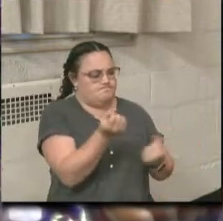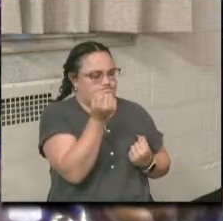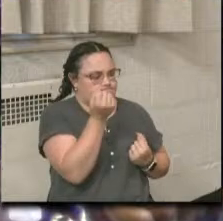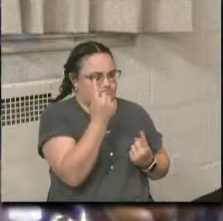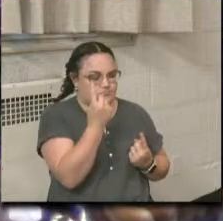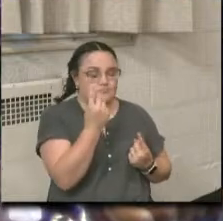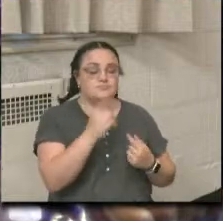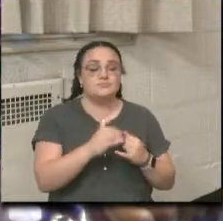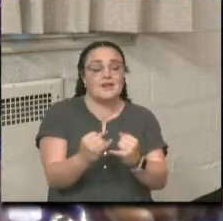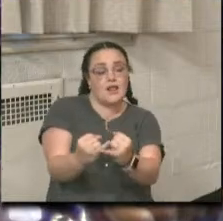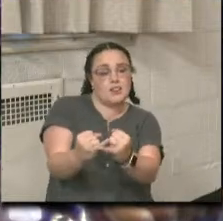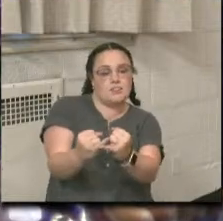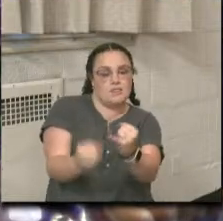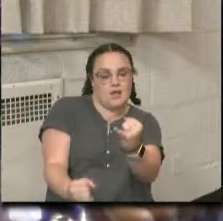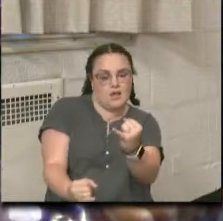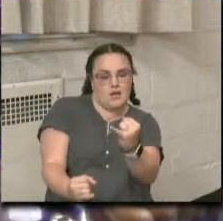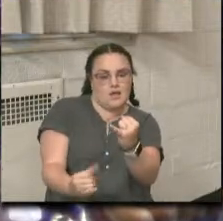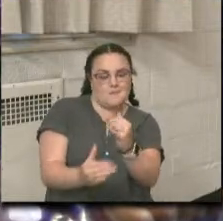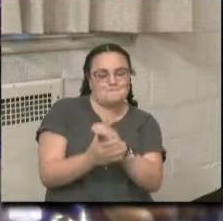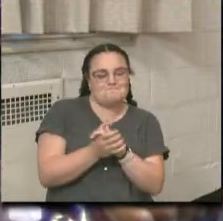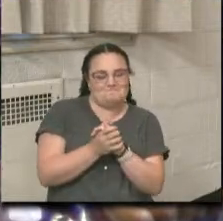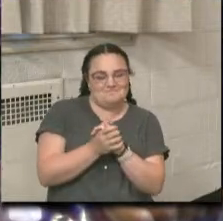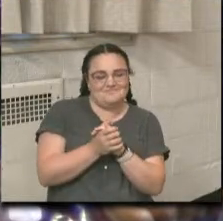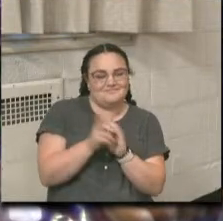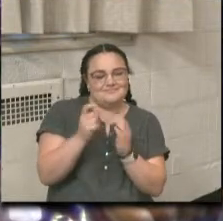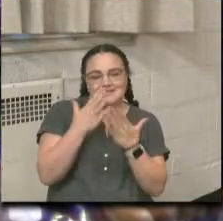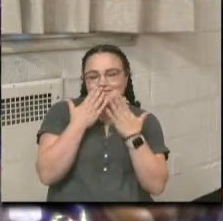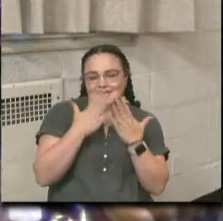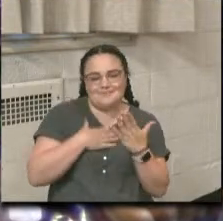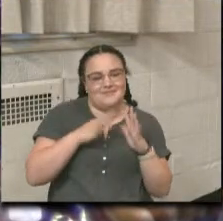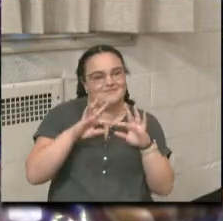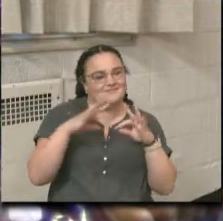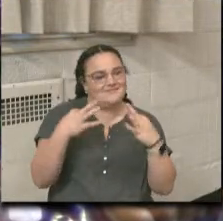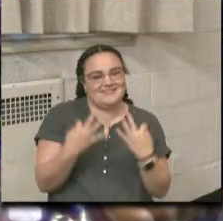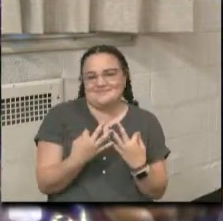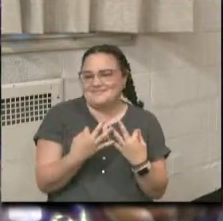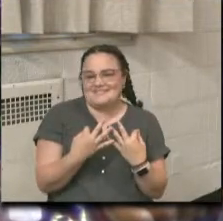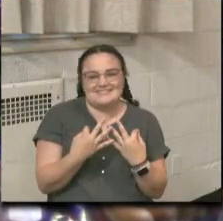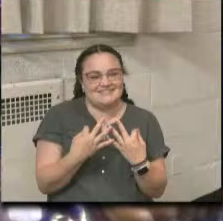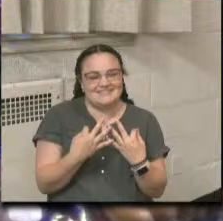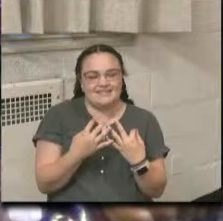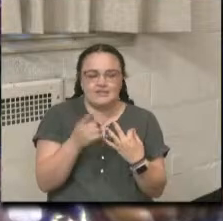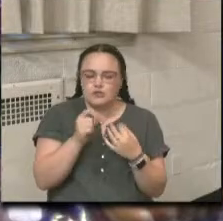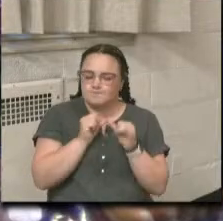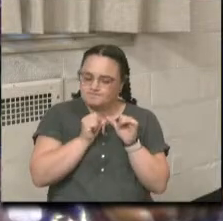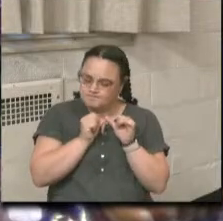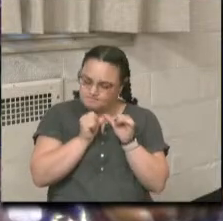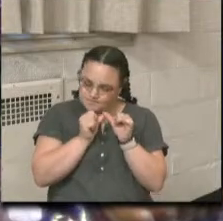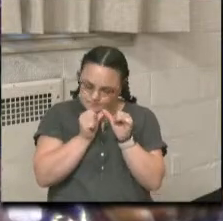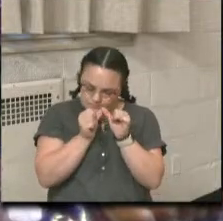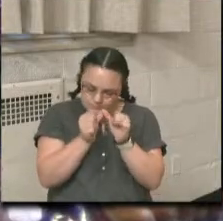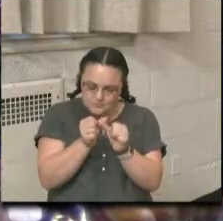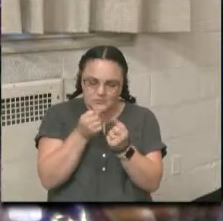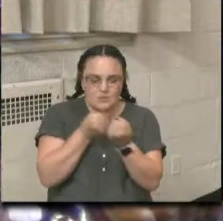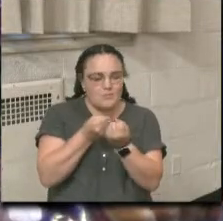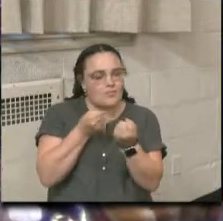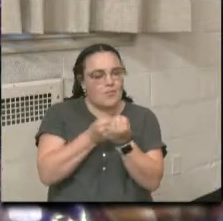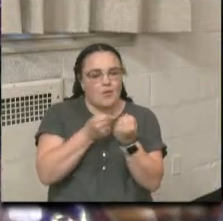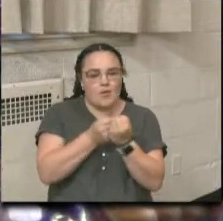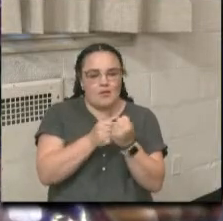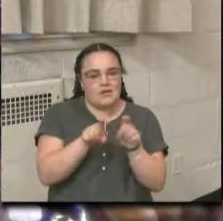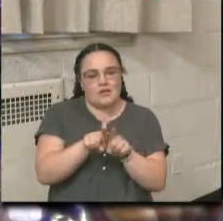Lastly, I must extend a special thank you to my family for their unwavering support throughout my appointment